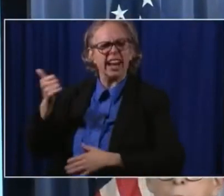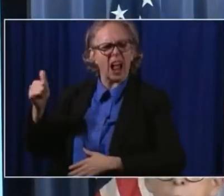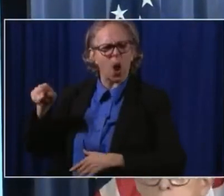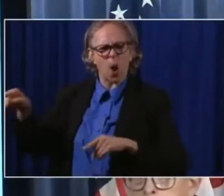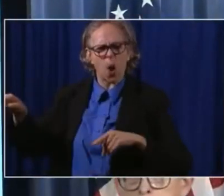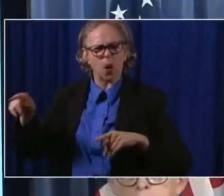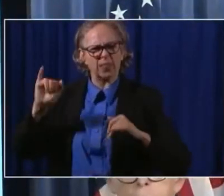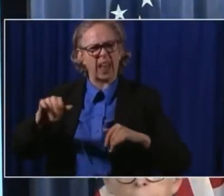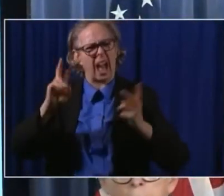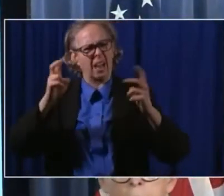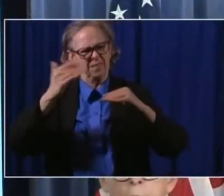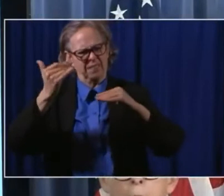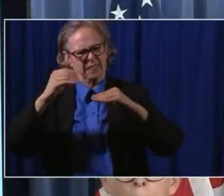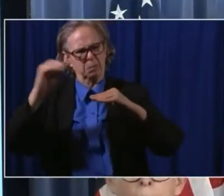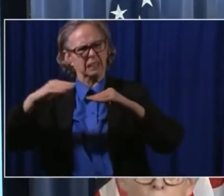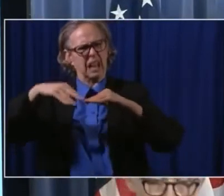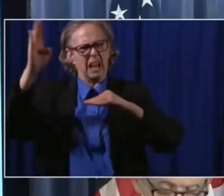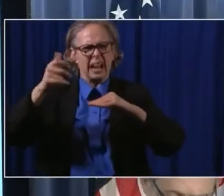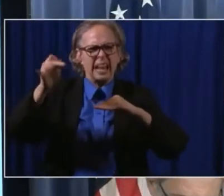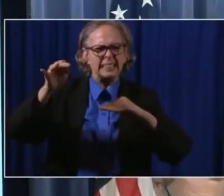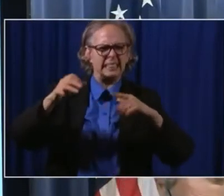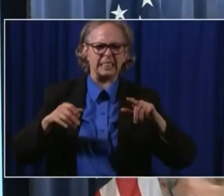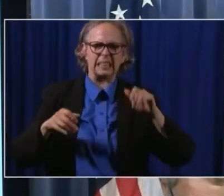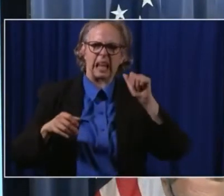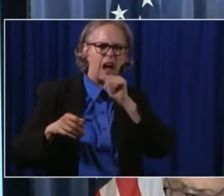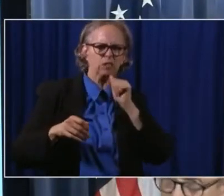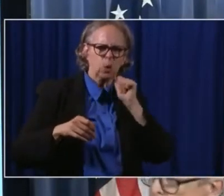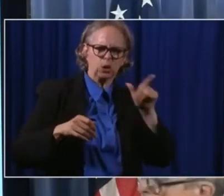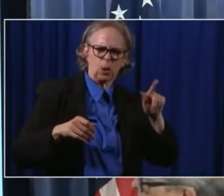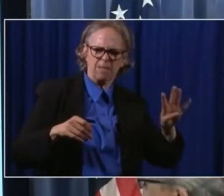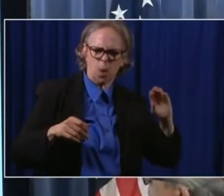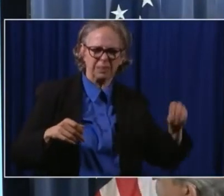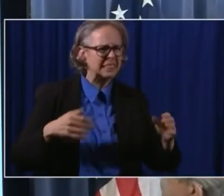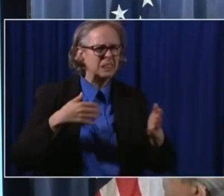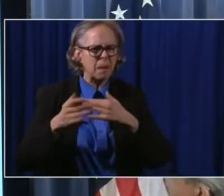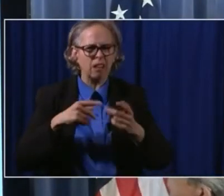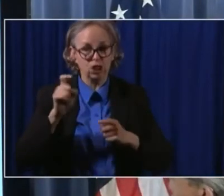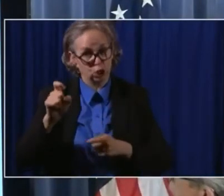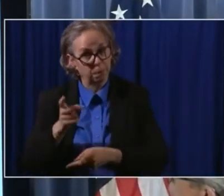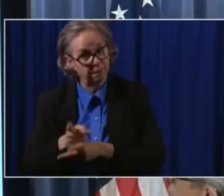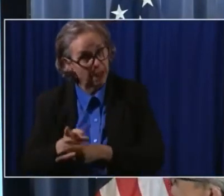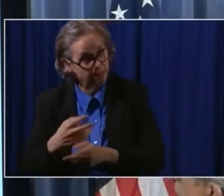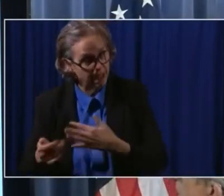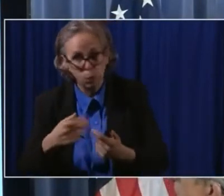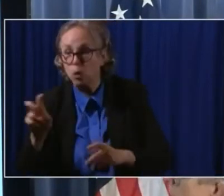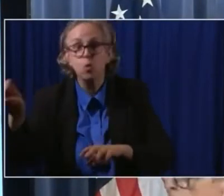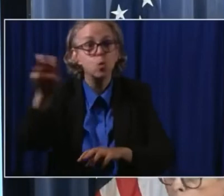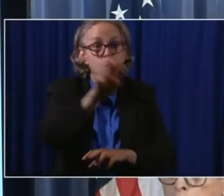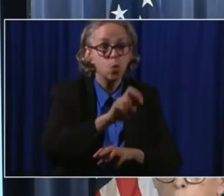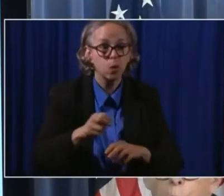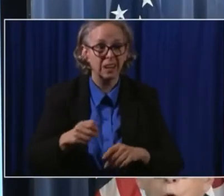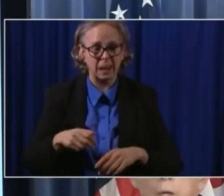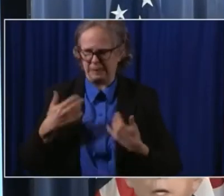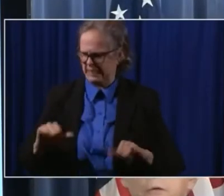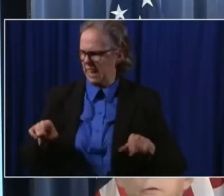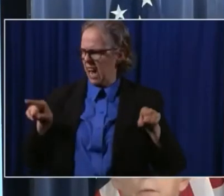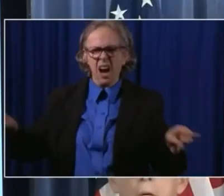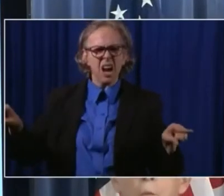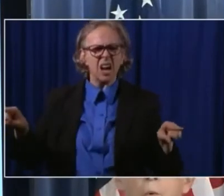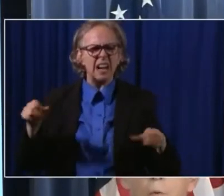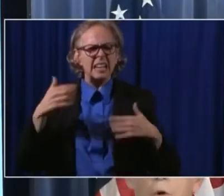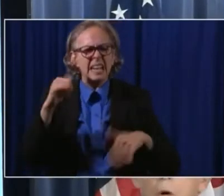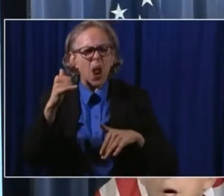be careful, should be careful no matter where they go, but these are states, and we just put this kind of on a warning